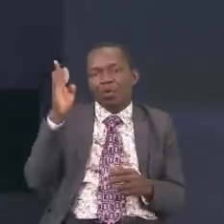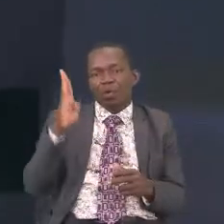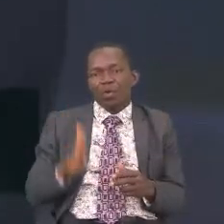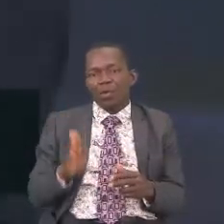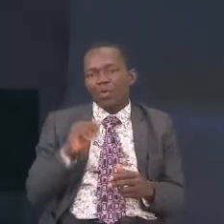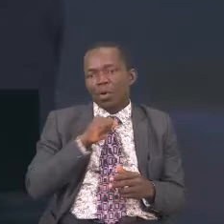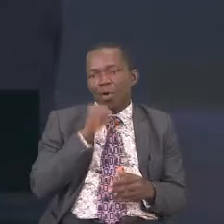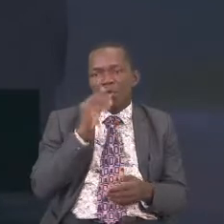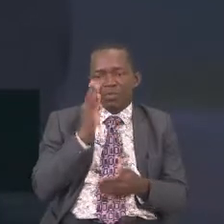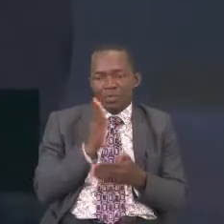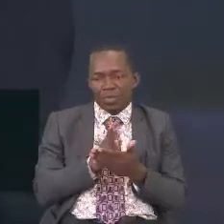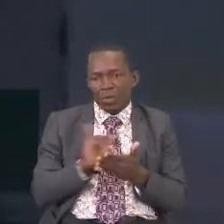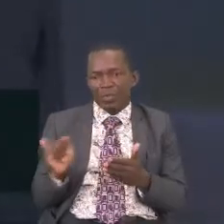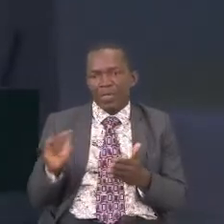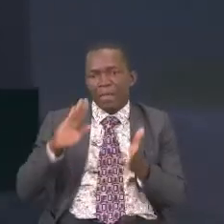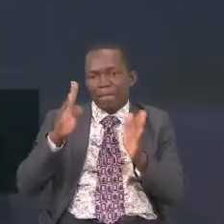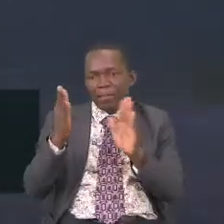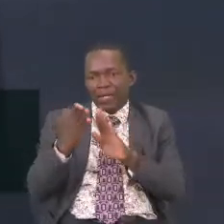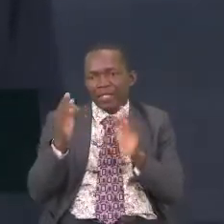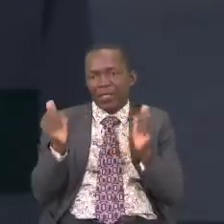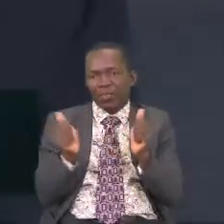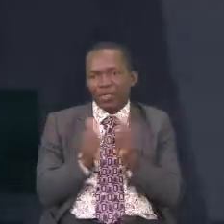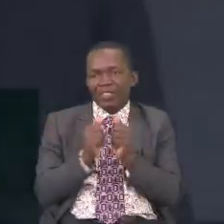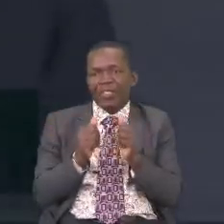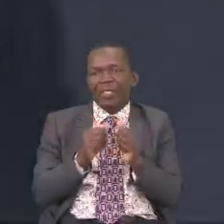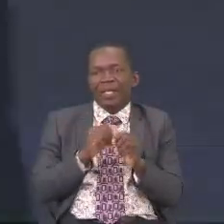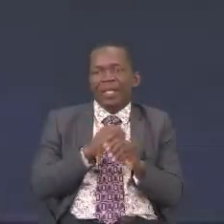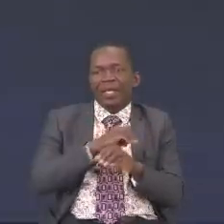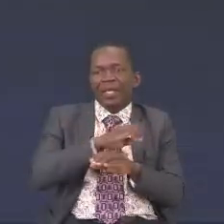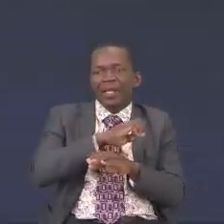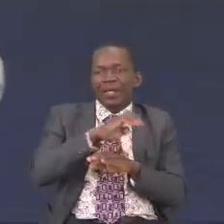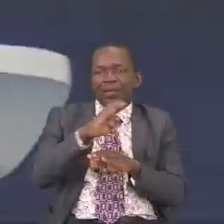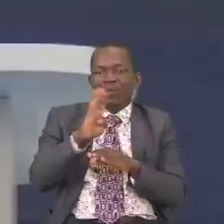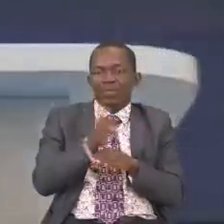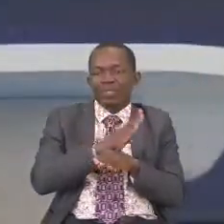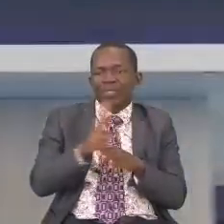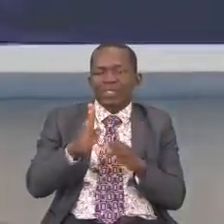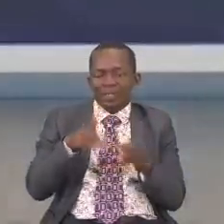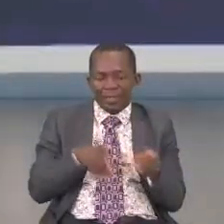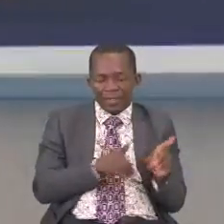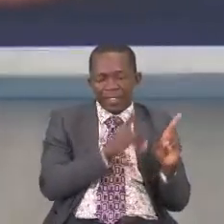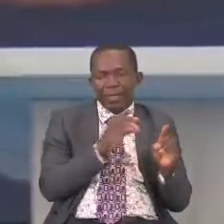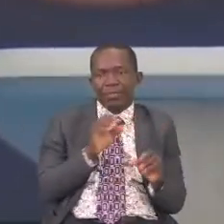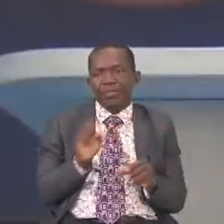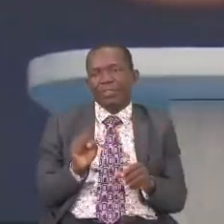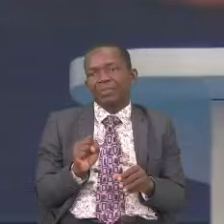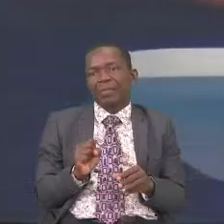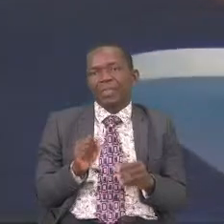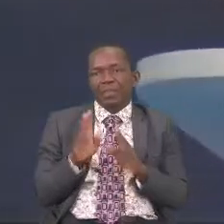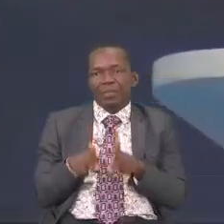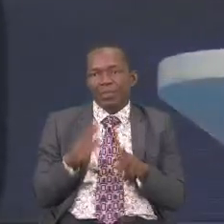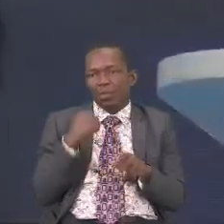engaged disciples. The people who are making disciples and they carry on and on